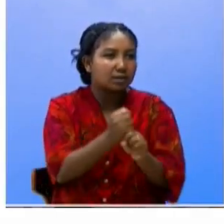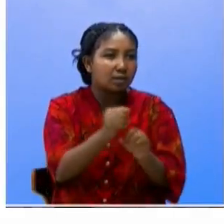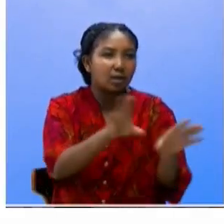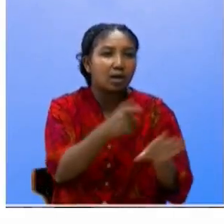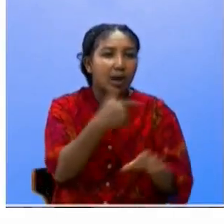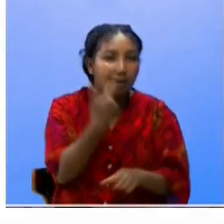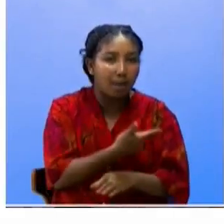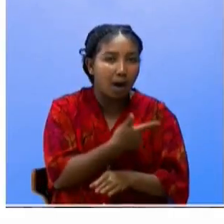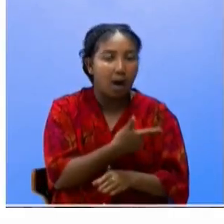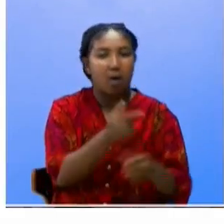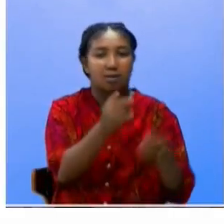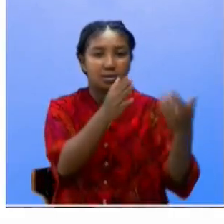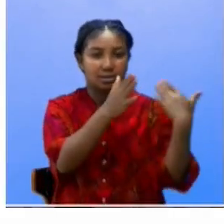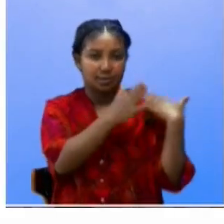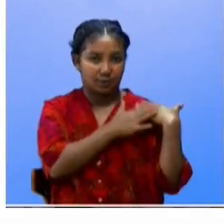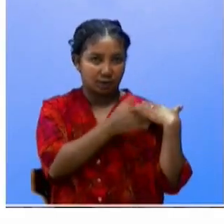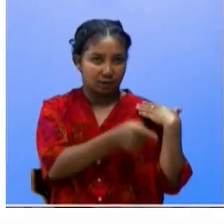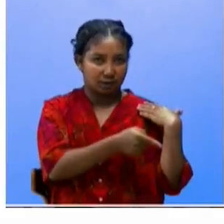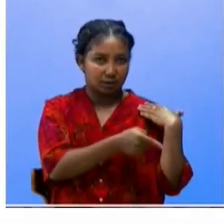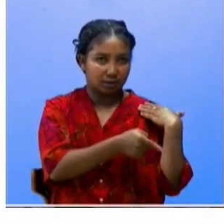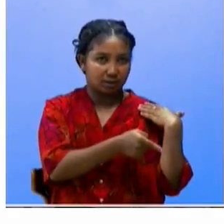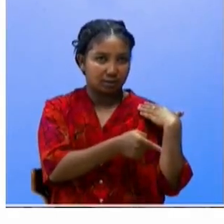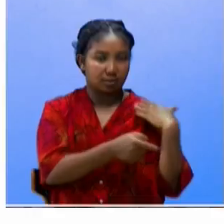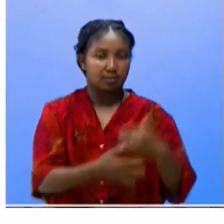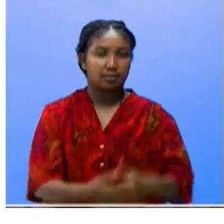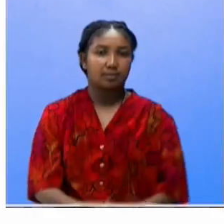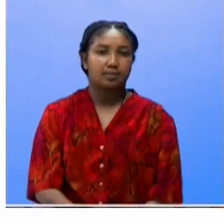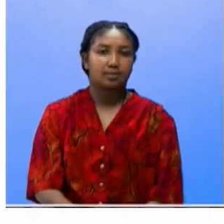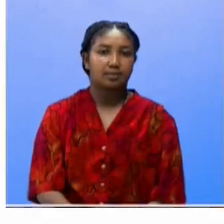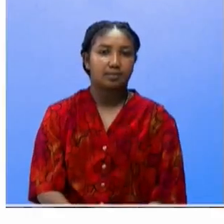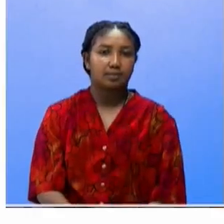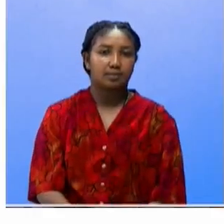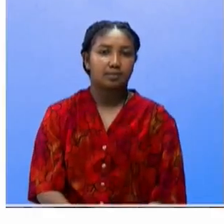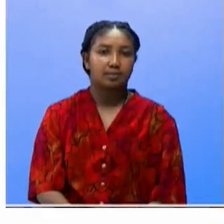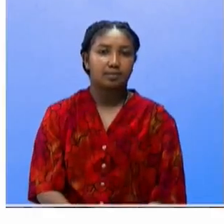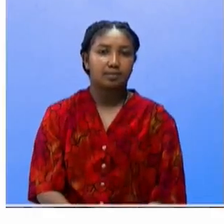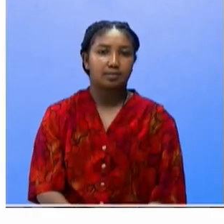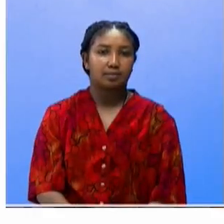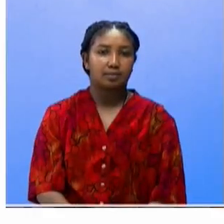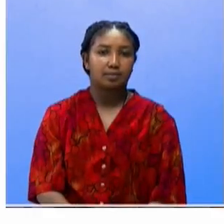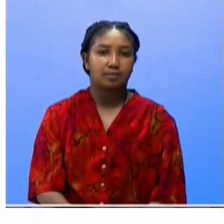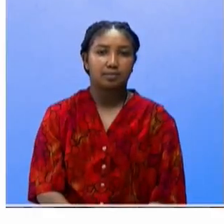of the action.